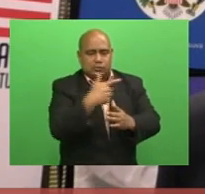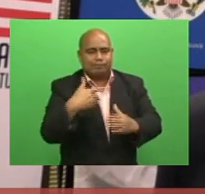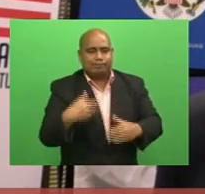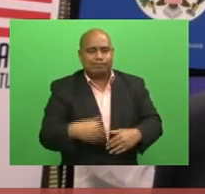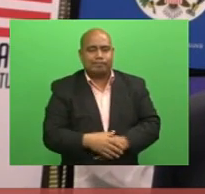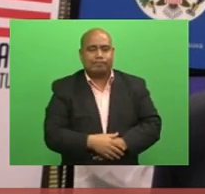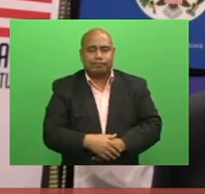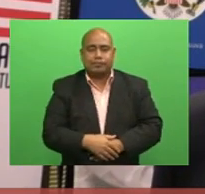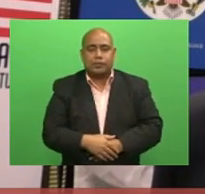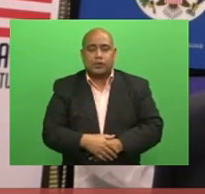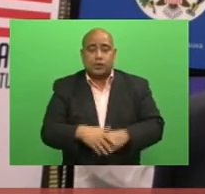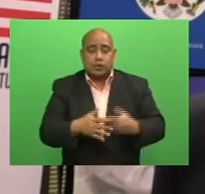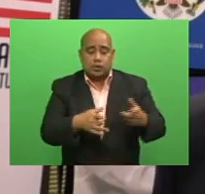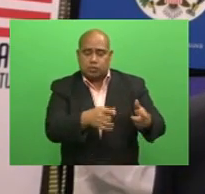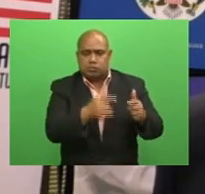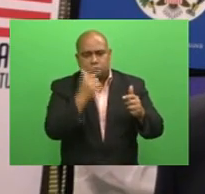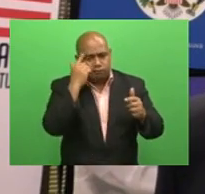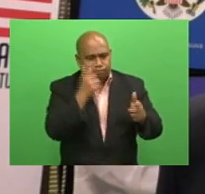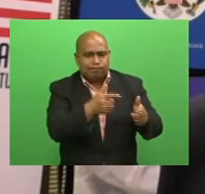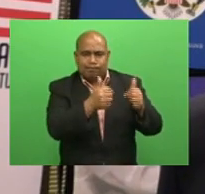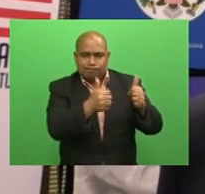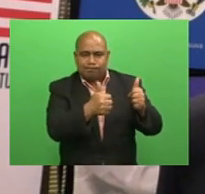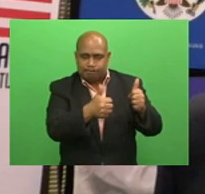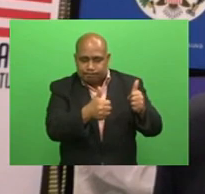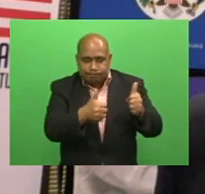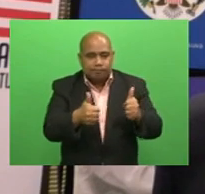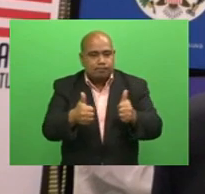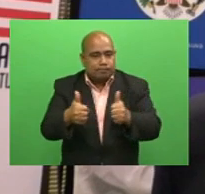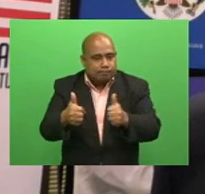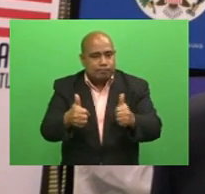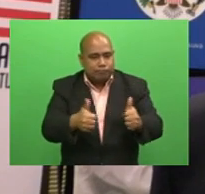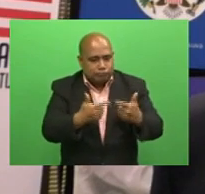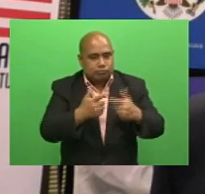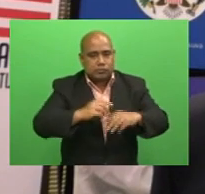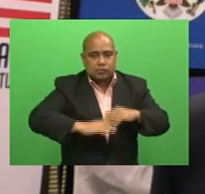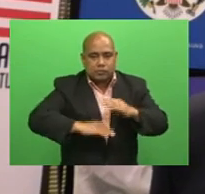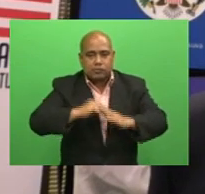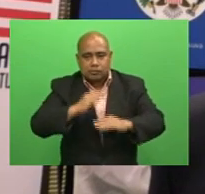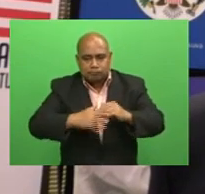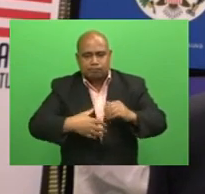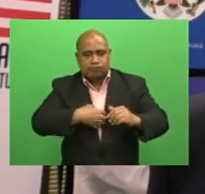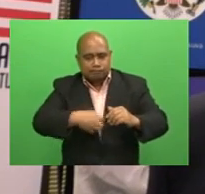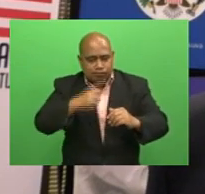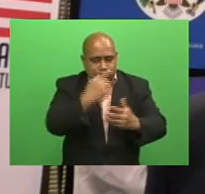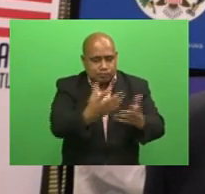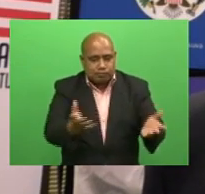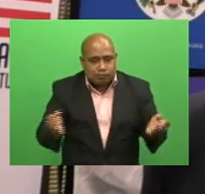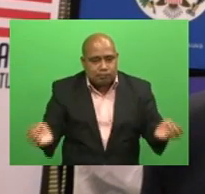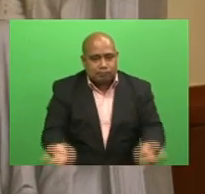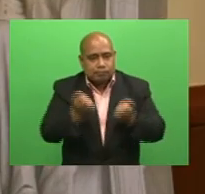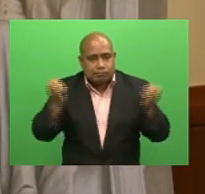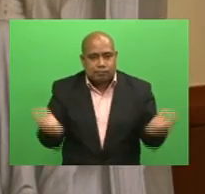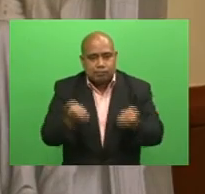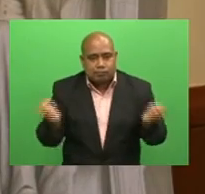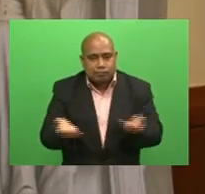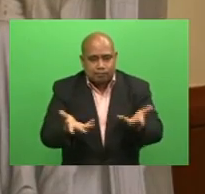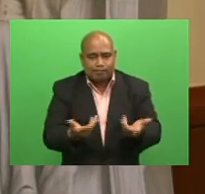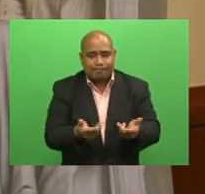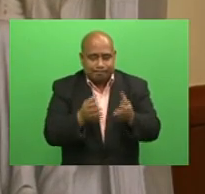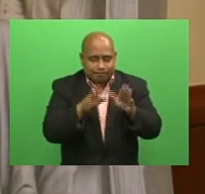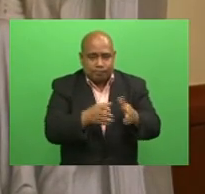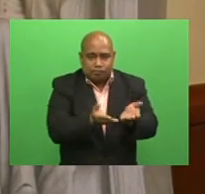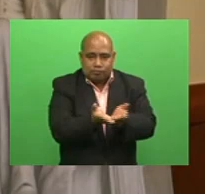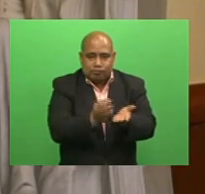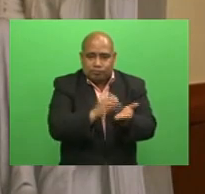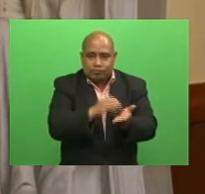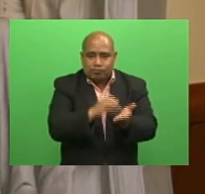advancing and the success and building on the great track record and increasing it as long as I'm have the honor to serve here. The training will also